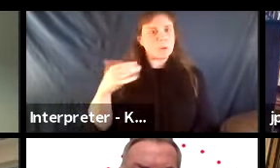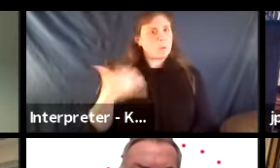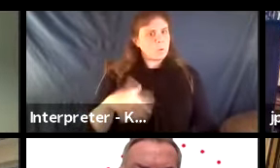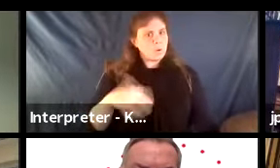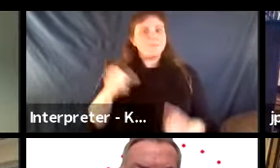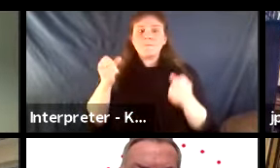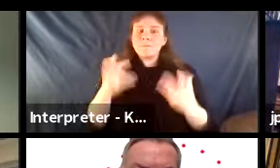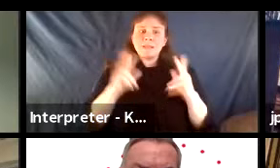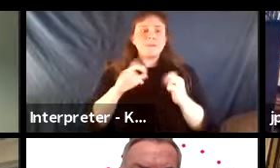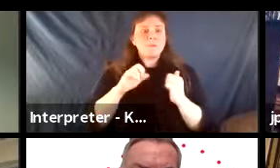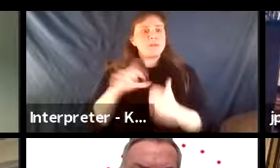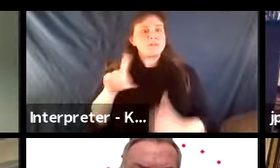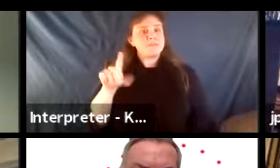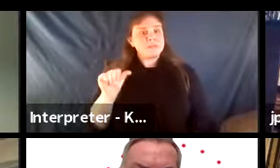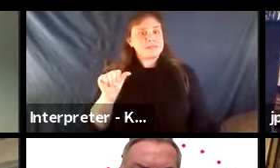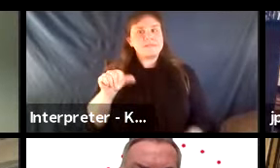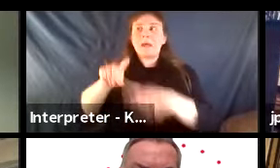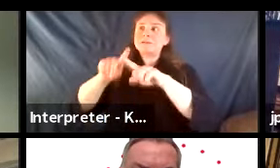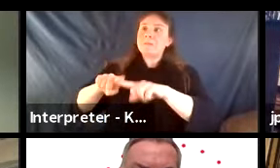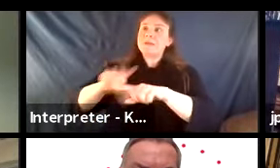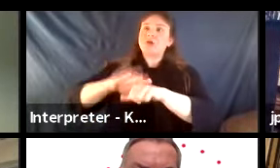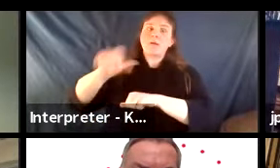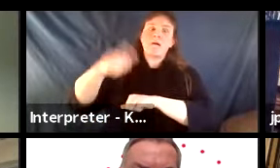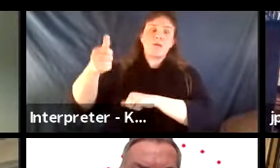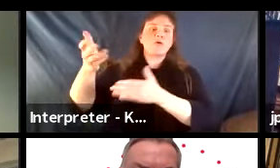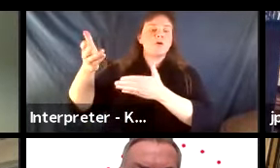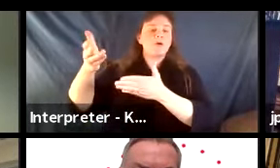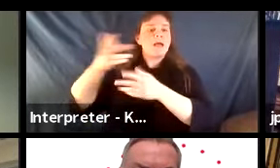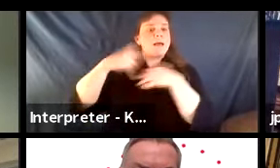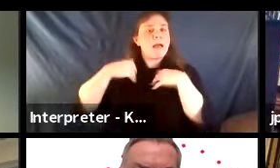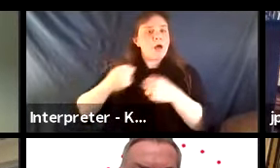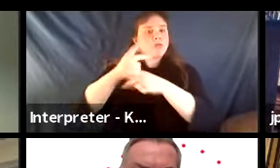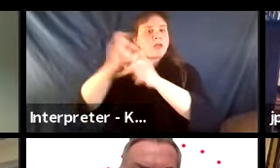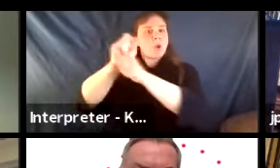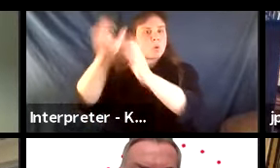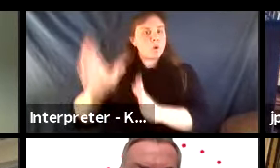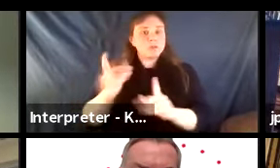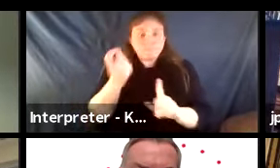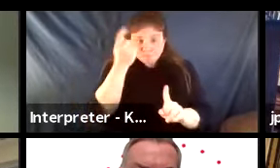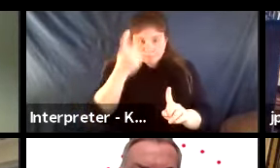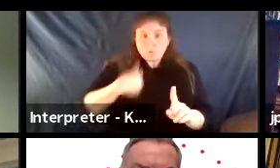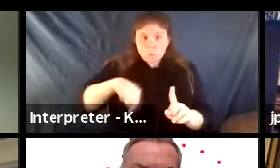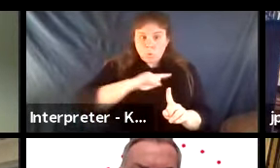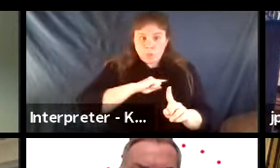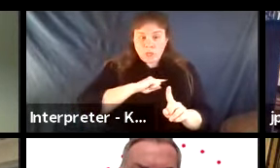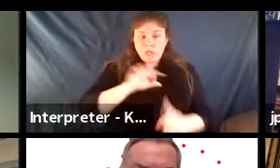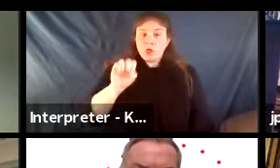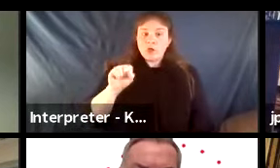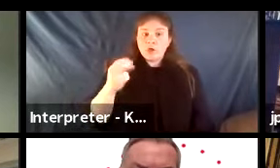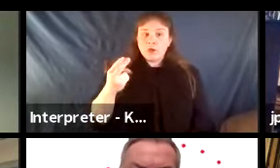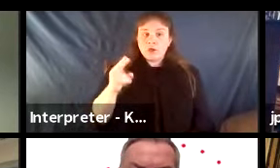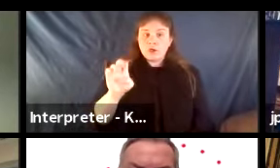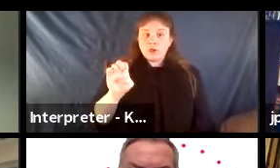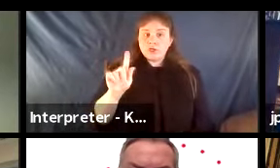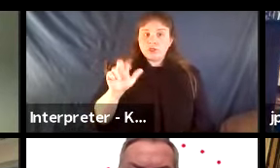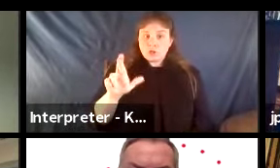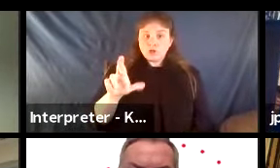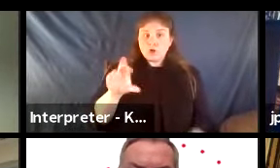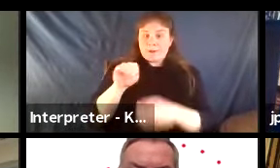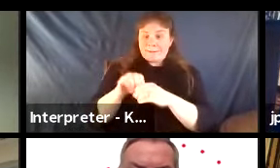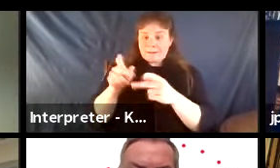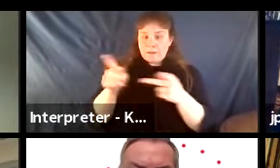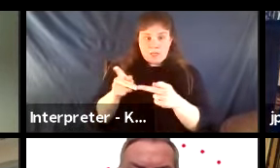and supports. So regardless of sheltering in place, we are constantly forced to put ourselves at risk as